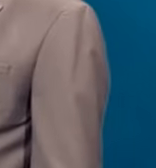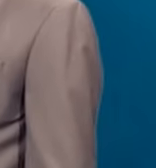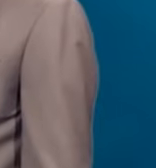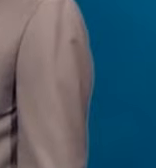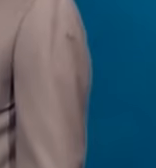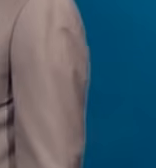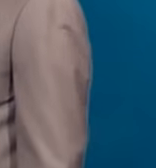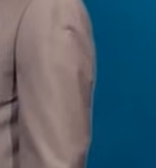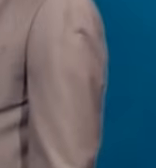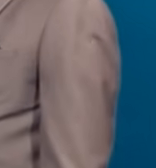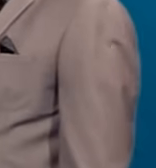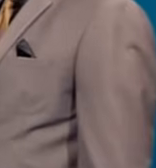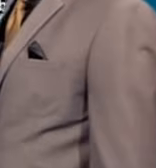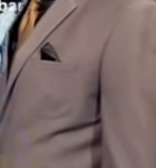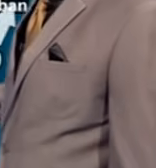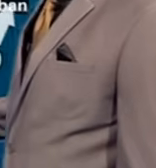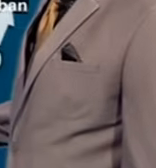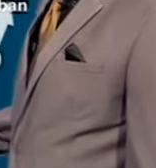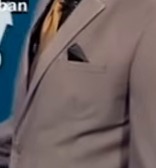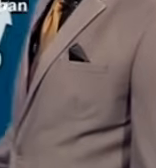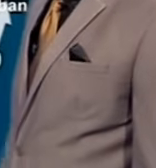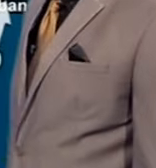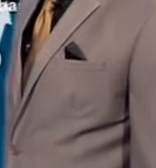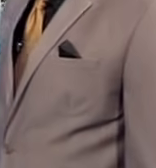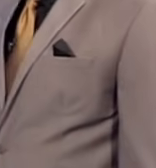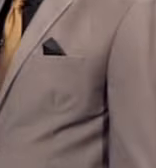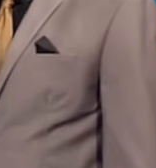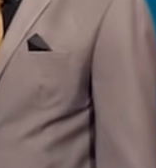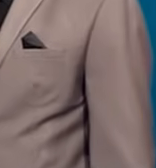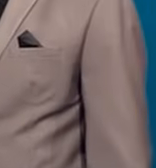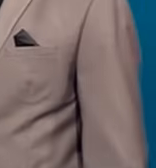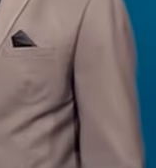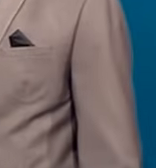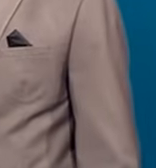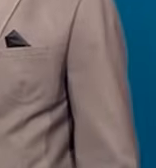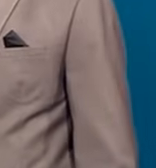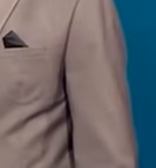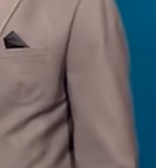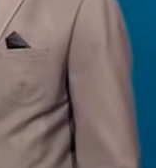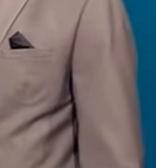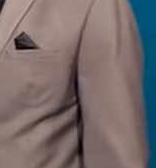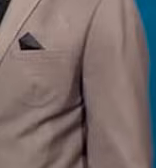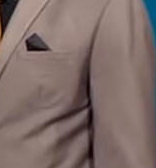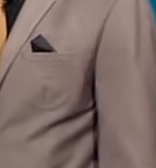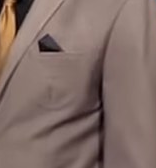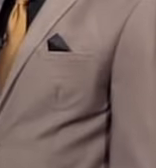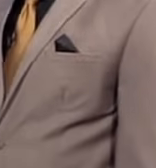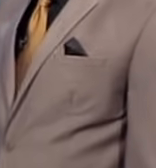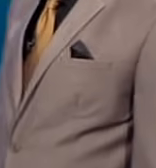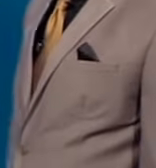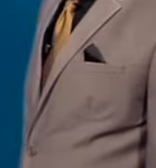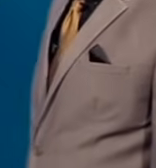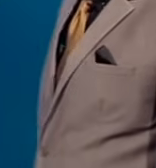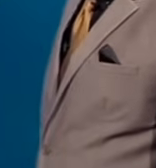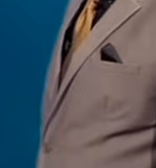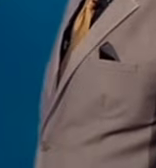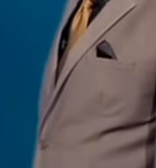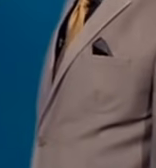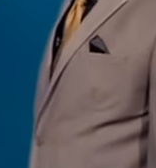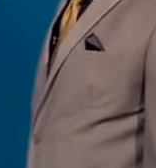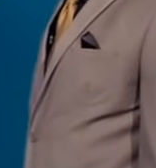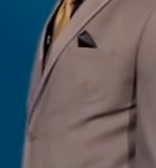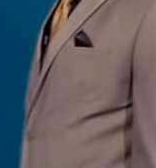tše tša ka bo Cape Town go le ka Kapa bohlabela re bona gabotse lephothi la maotong le tla kgeregela ka dikarolong tše mare wa pharephare le ka go kgetha dibaka bjalo ba tulo tša boso ba re